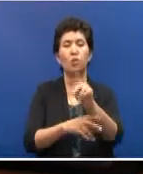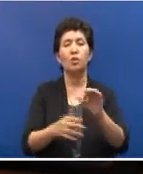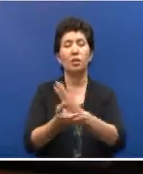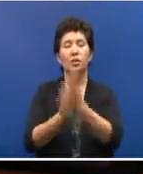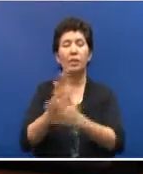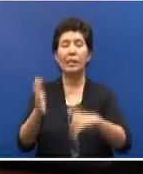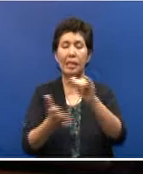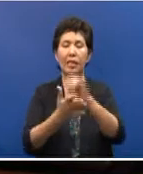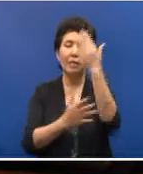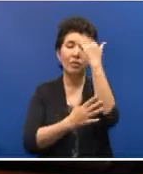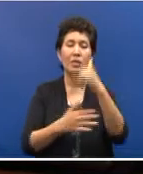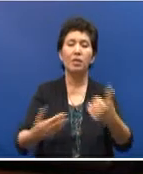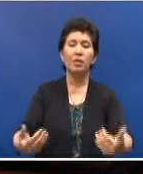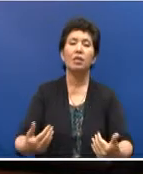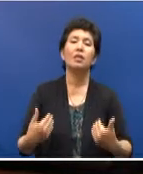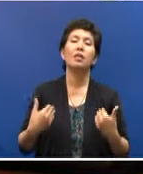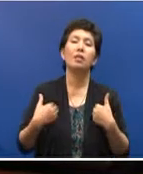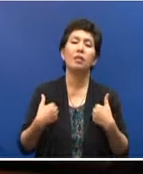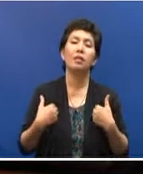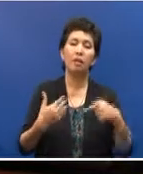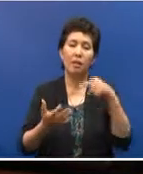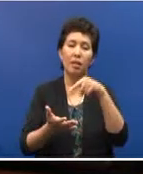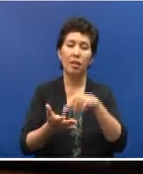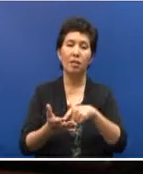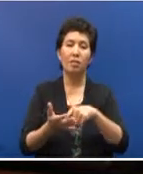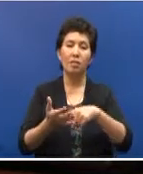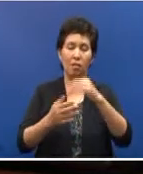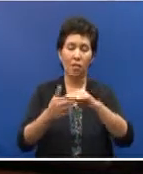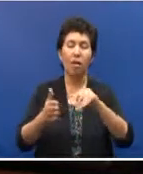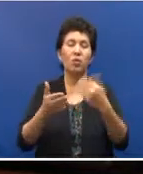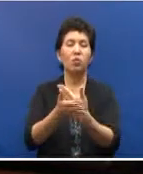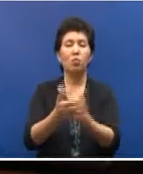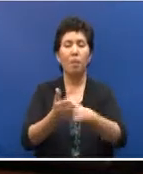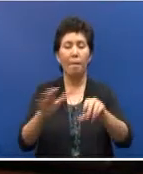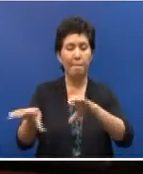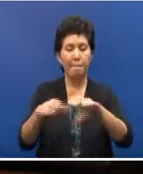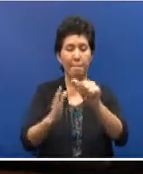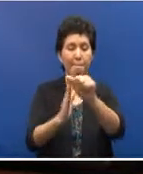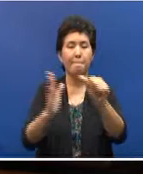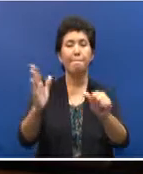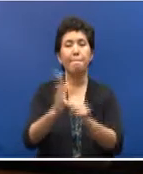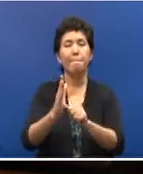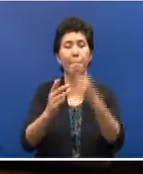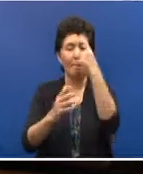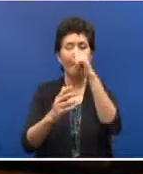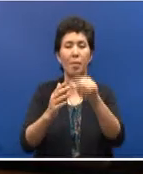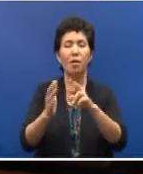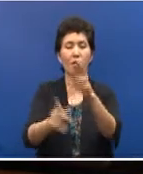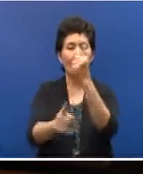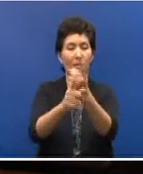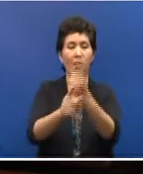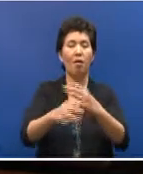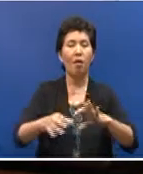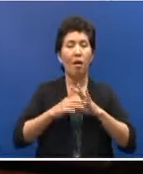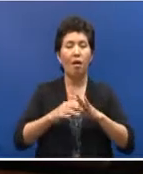that is why they have this Race Relation Act in order to safeguard the rights of the right and also the interests